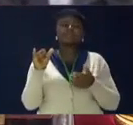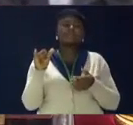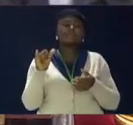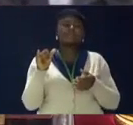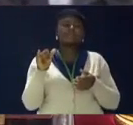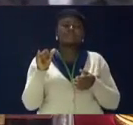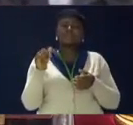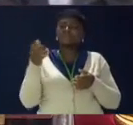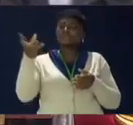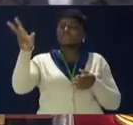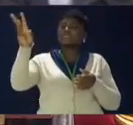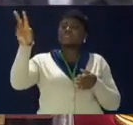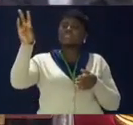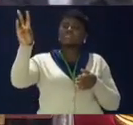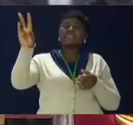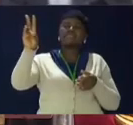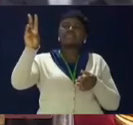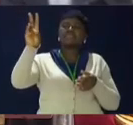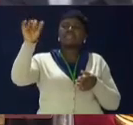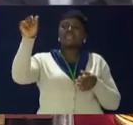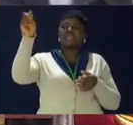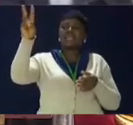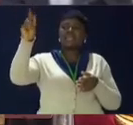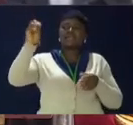I think, 7 o'clock in the morning.